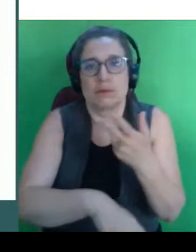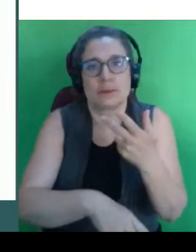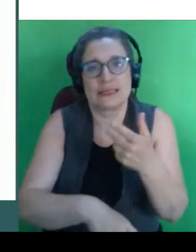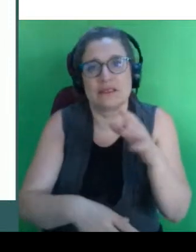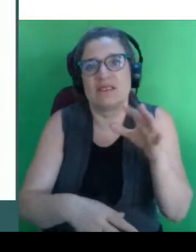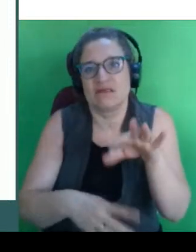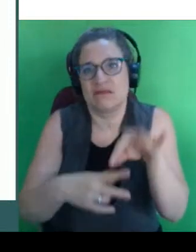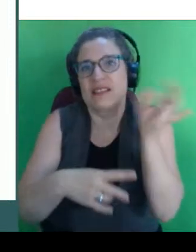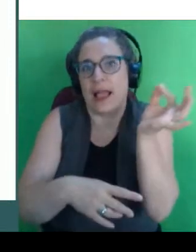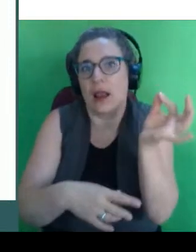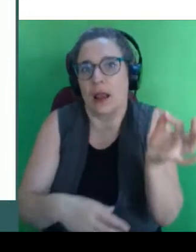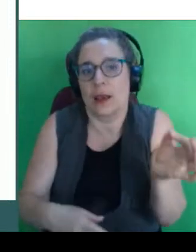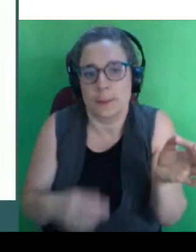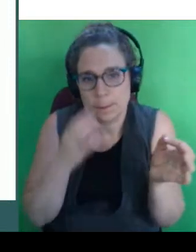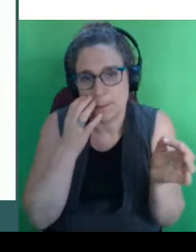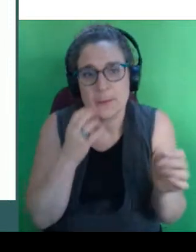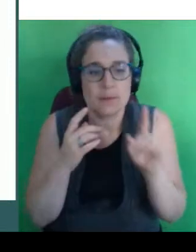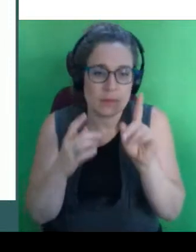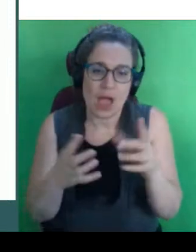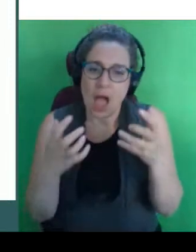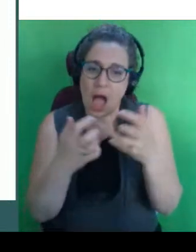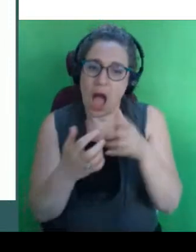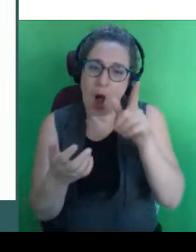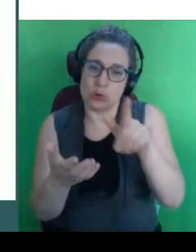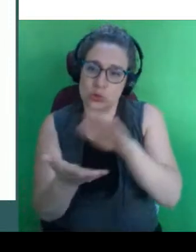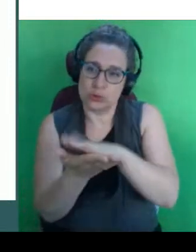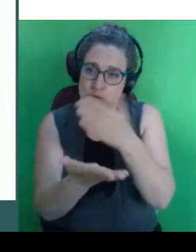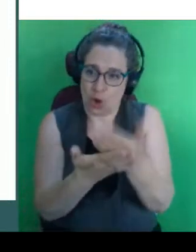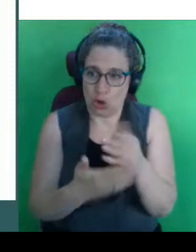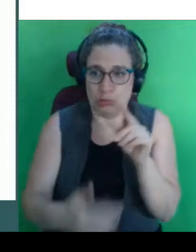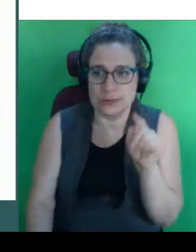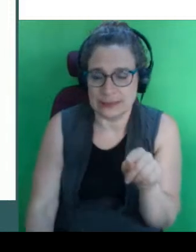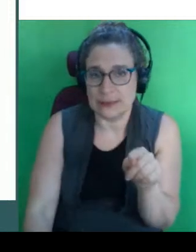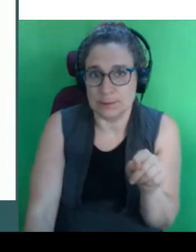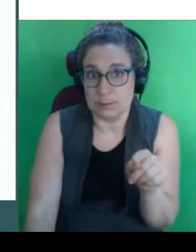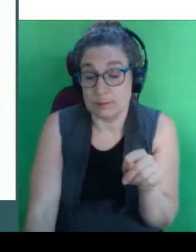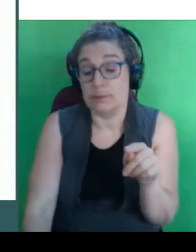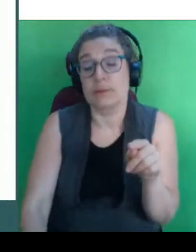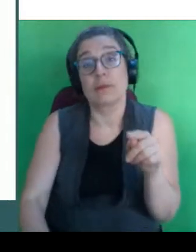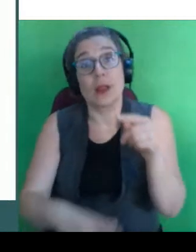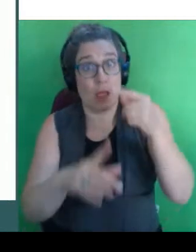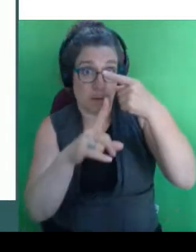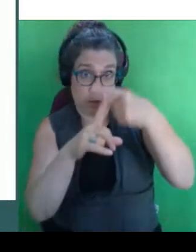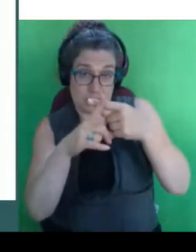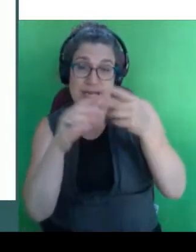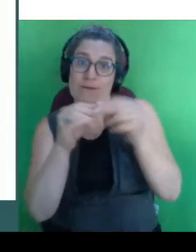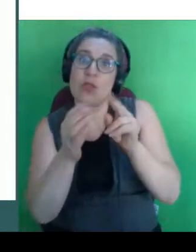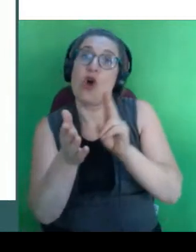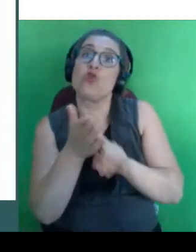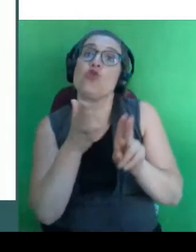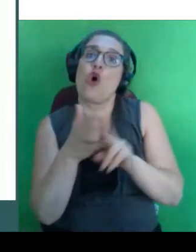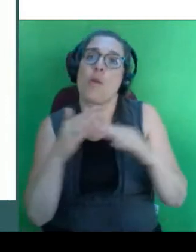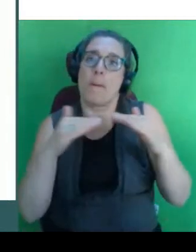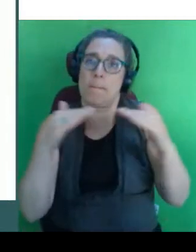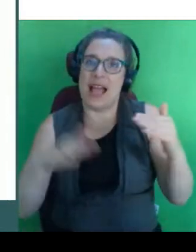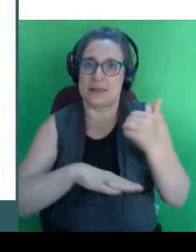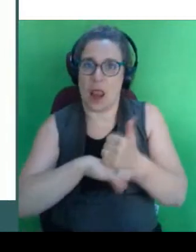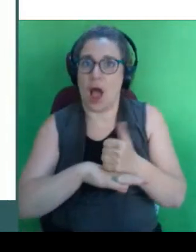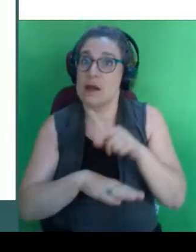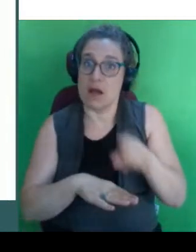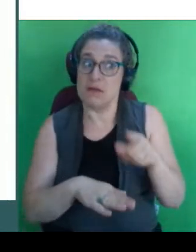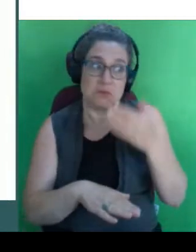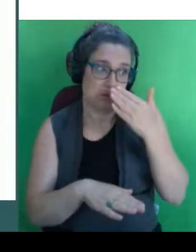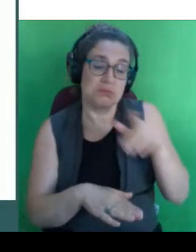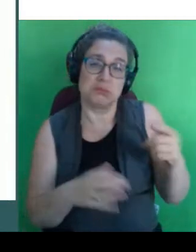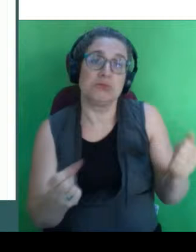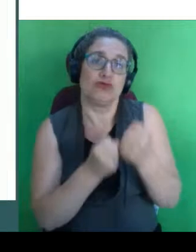of interpreting the tryptase, positive with a normal baseline is strongly supportive of